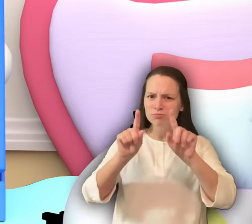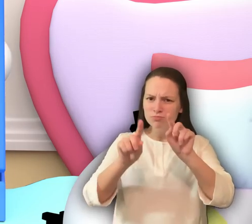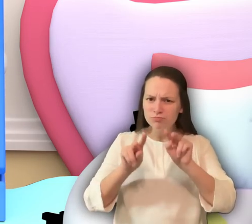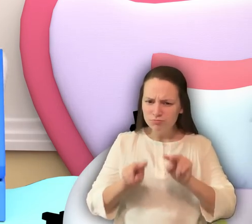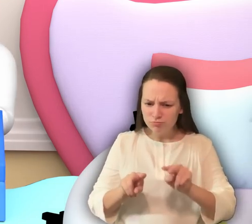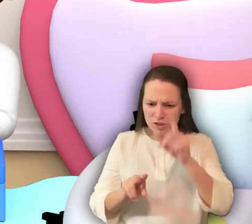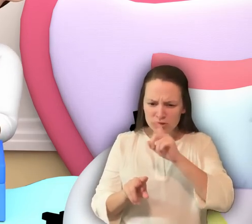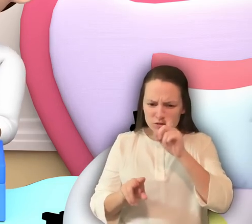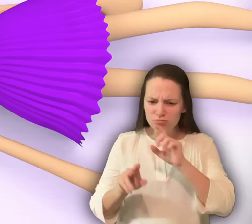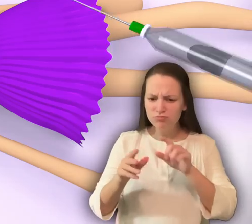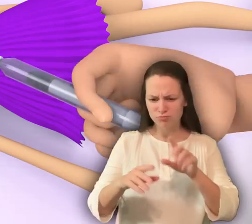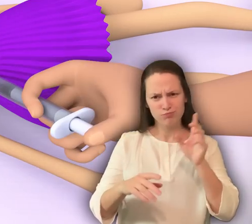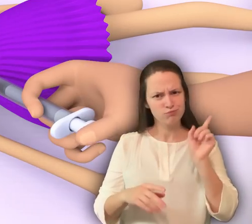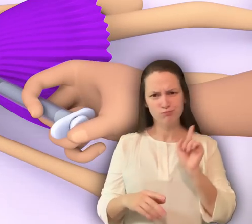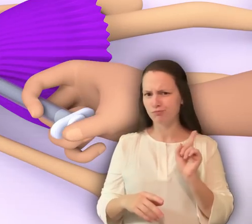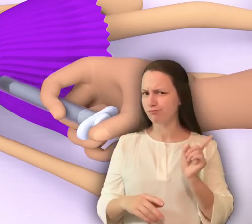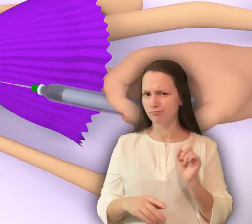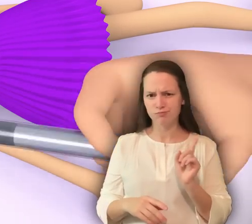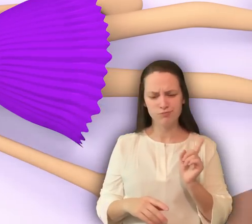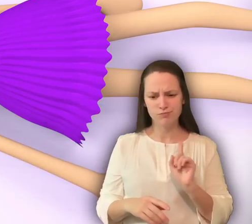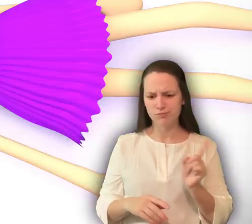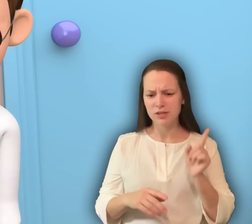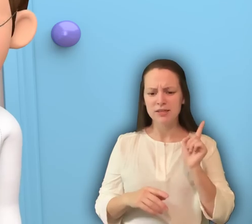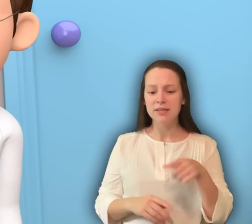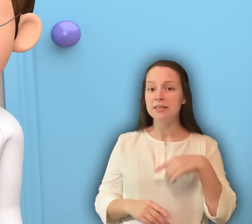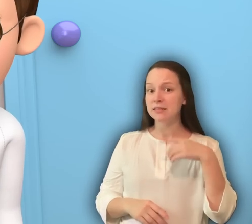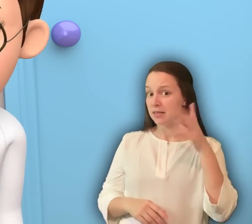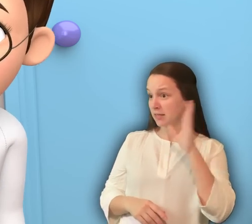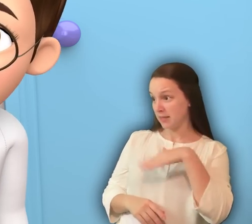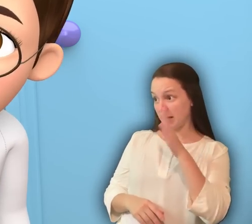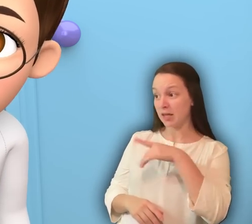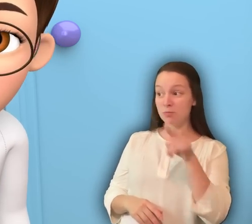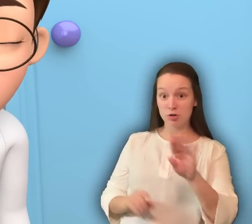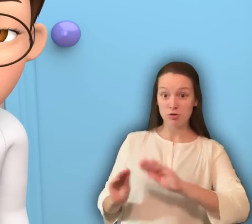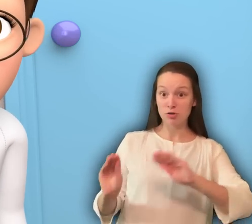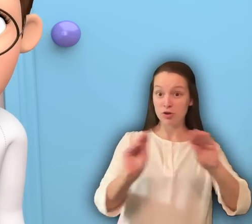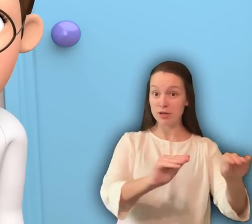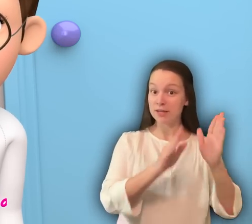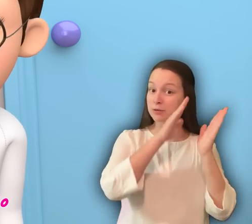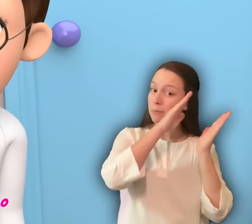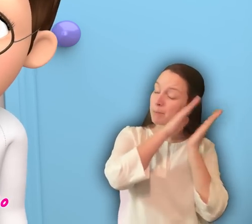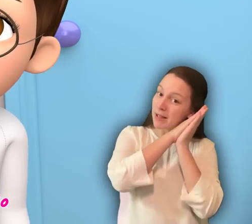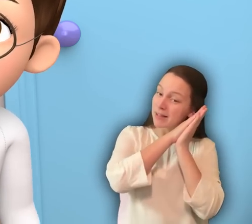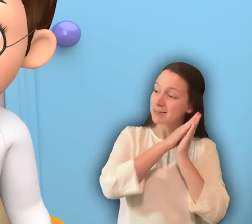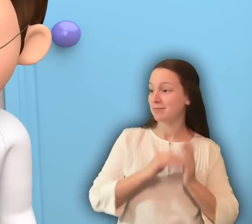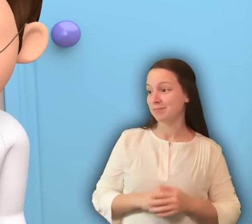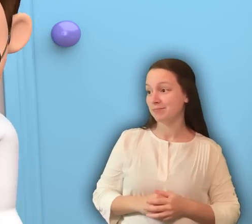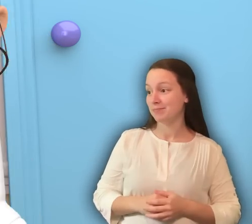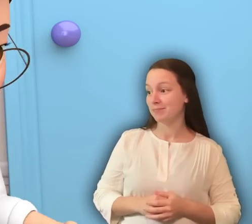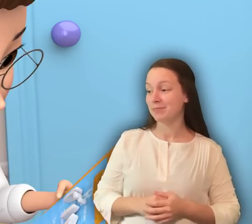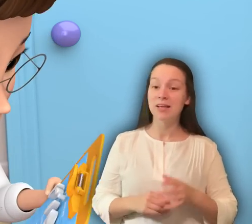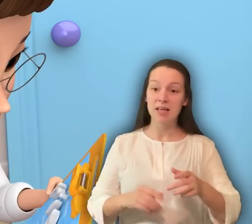he looked at the dolly and he shook his head and he said Miss Polly put her straight to